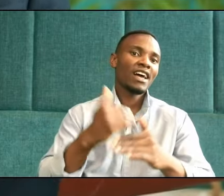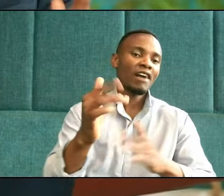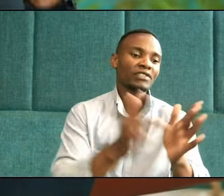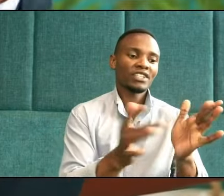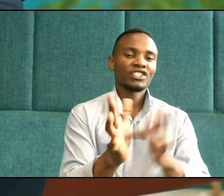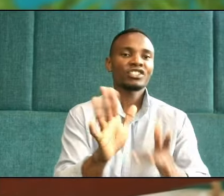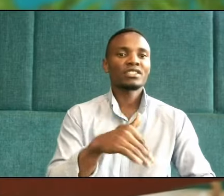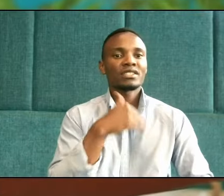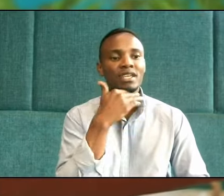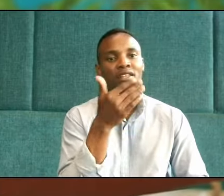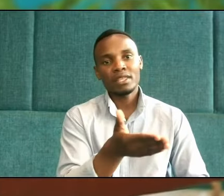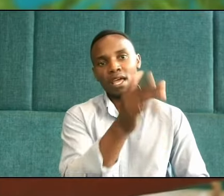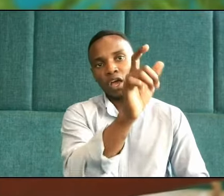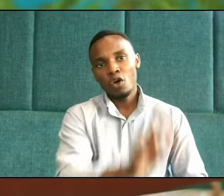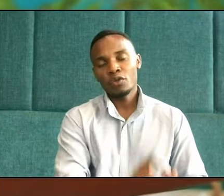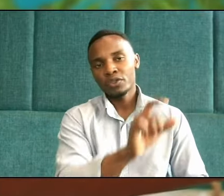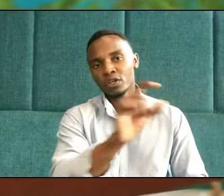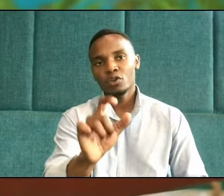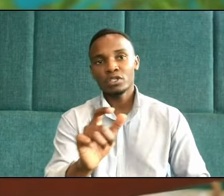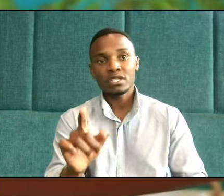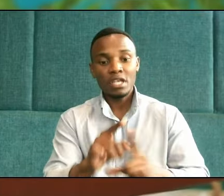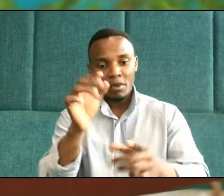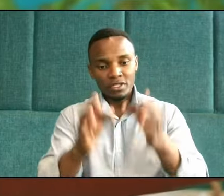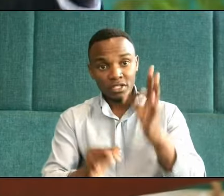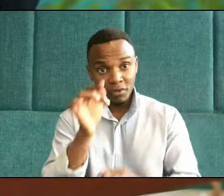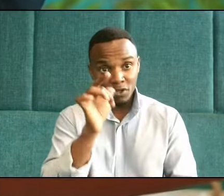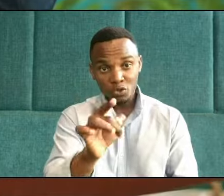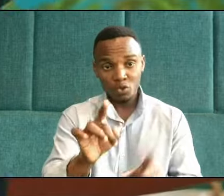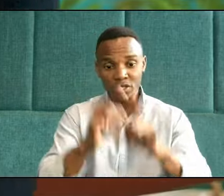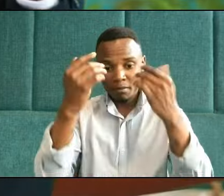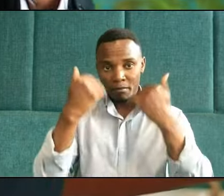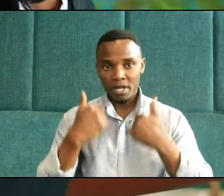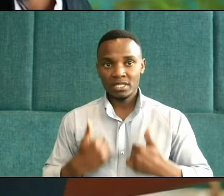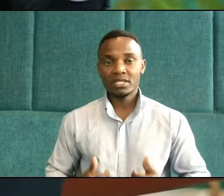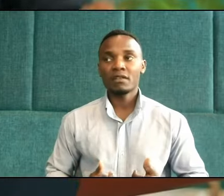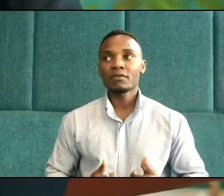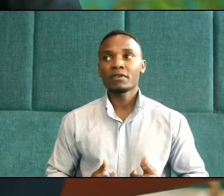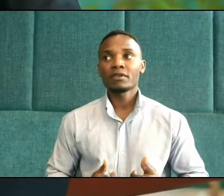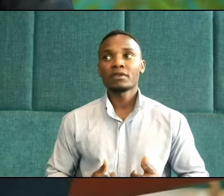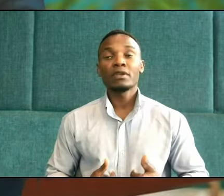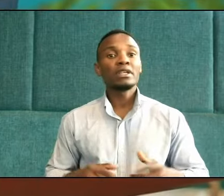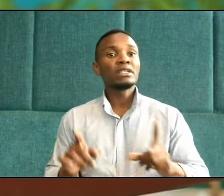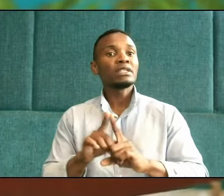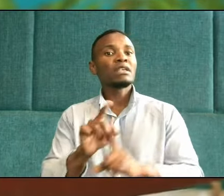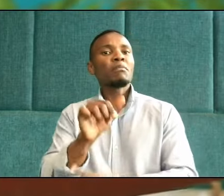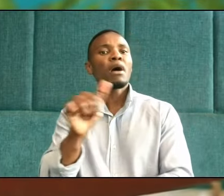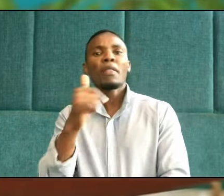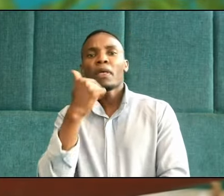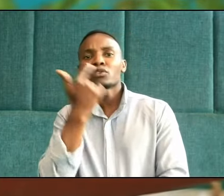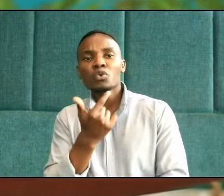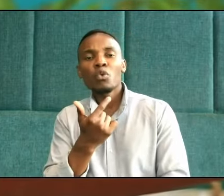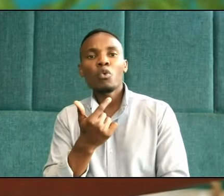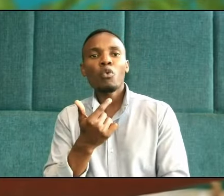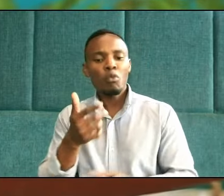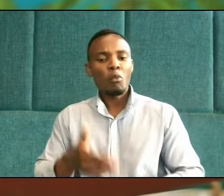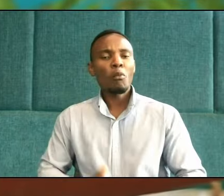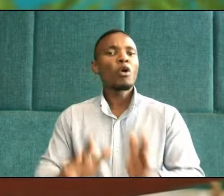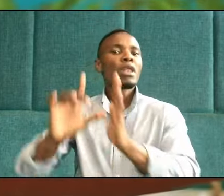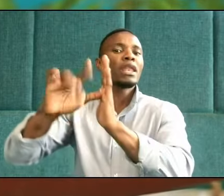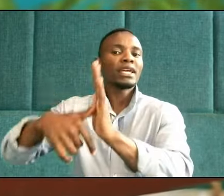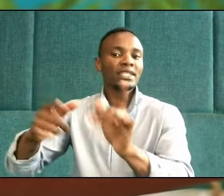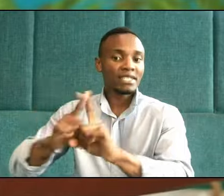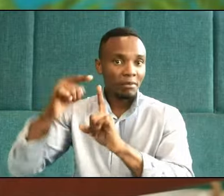cross, and justifies you and me and those who be born tomorrow. It will find them and